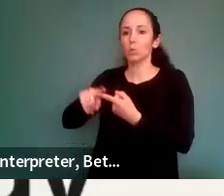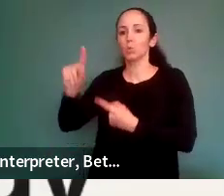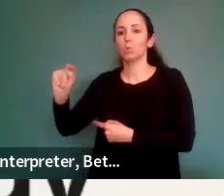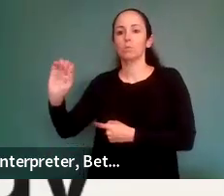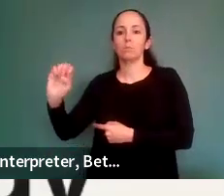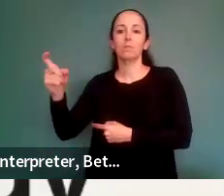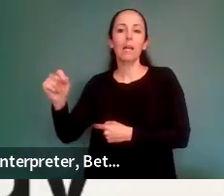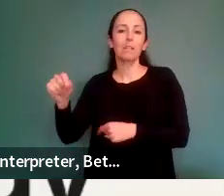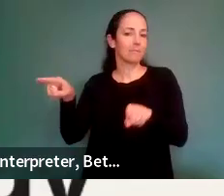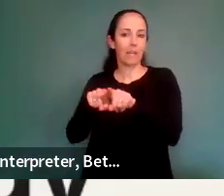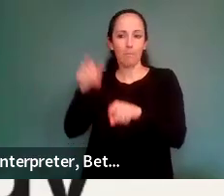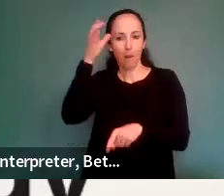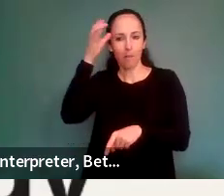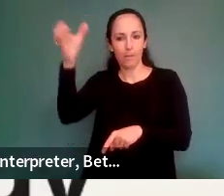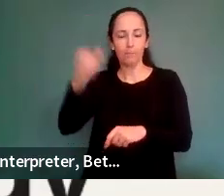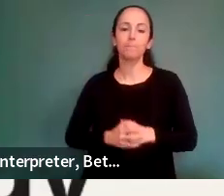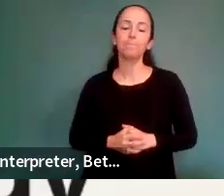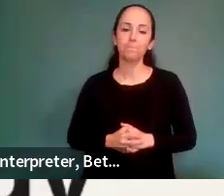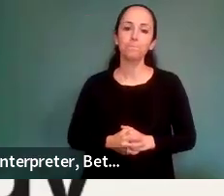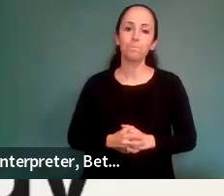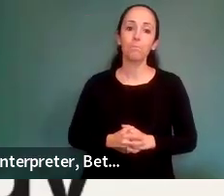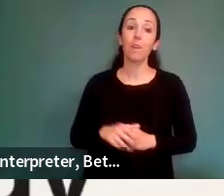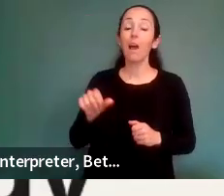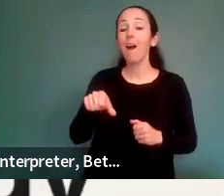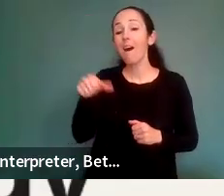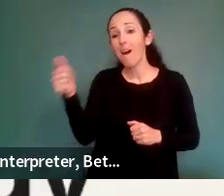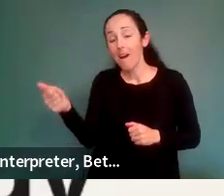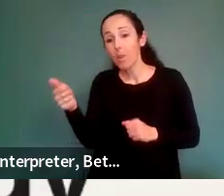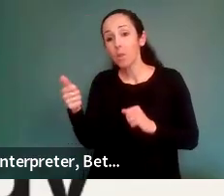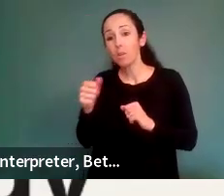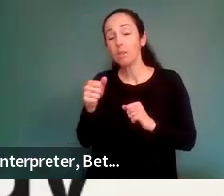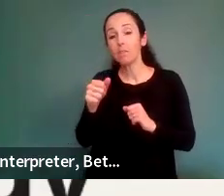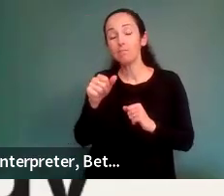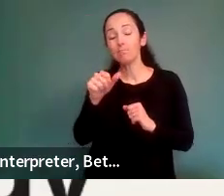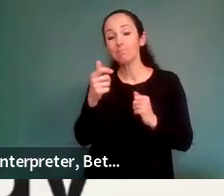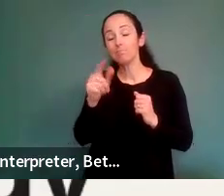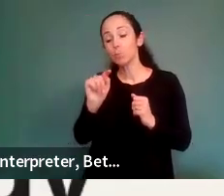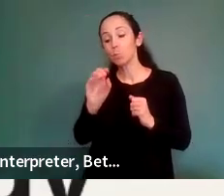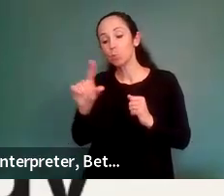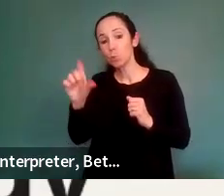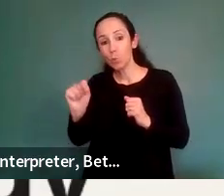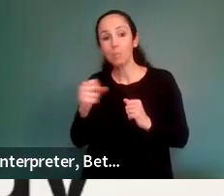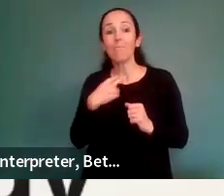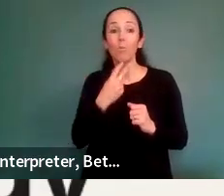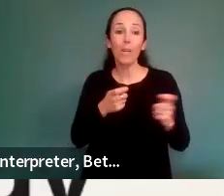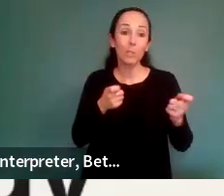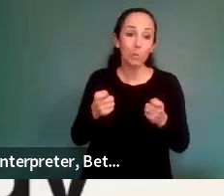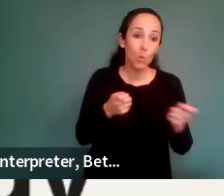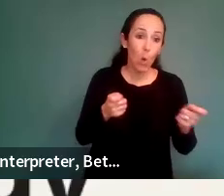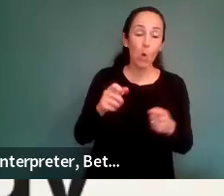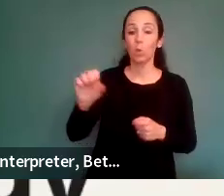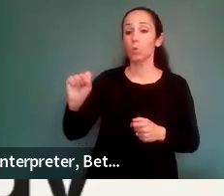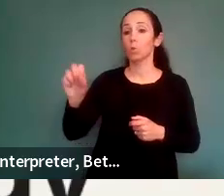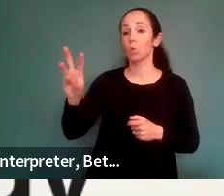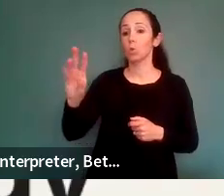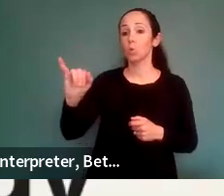Now, other assistive tools that are used are switches and voice controls, communication boards,